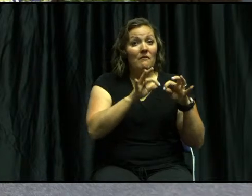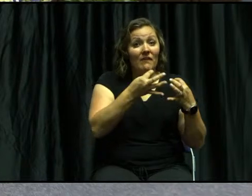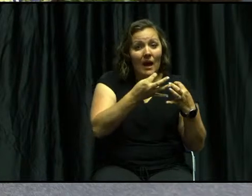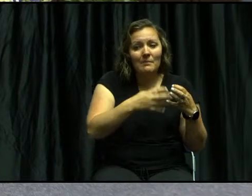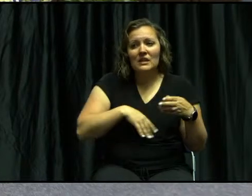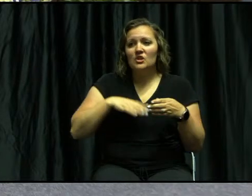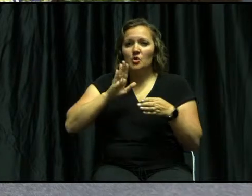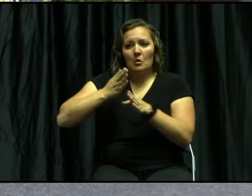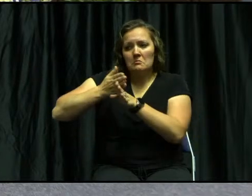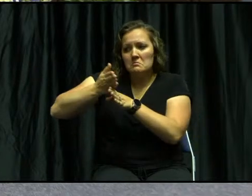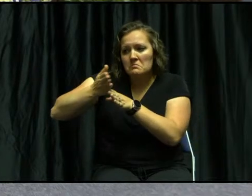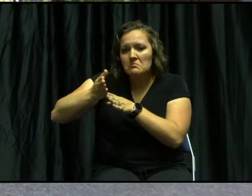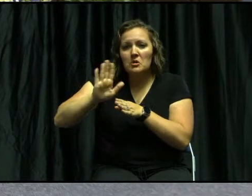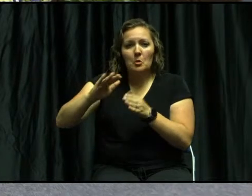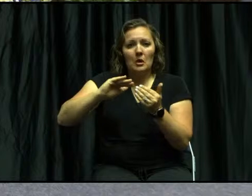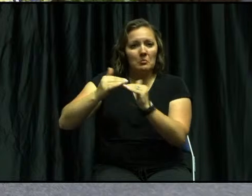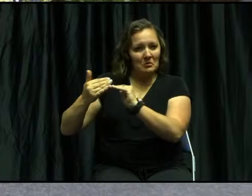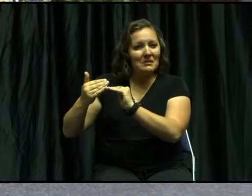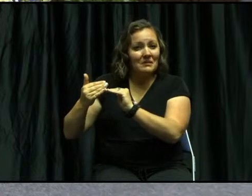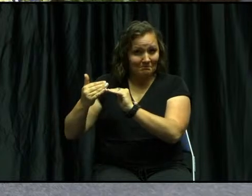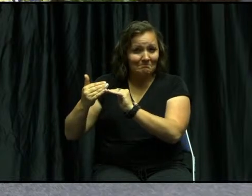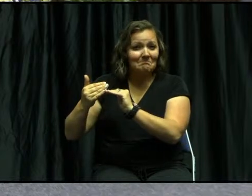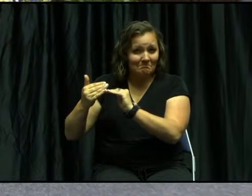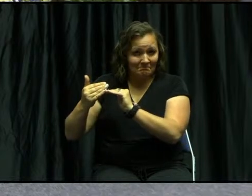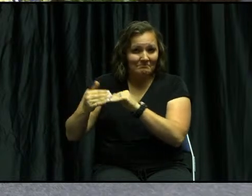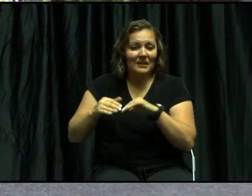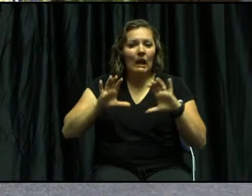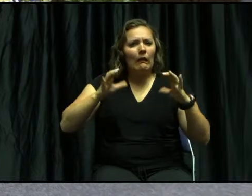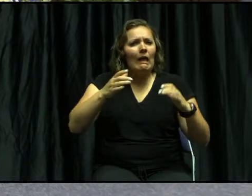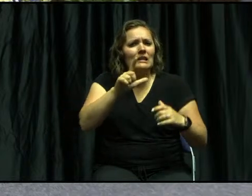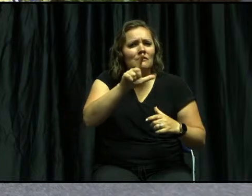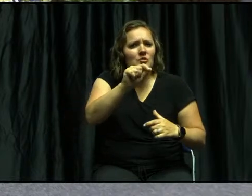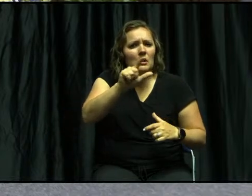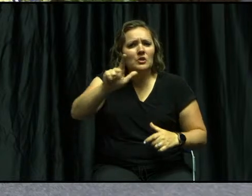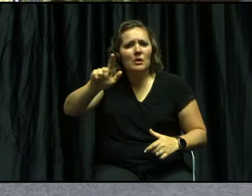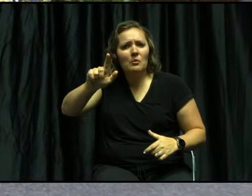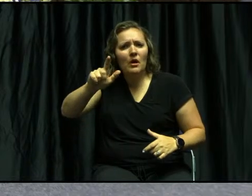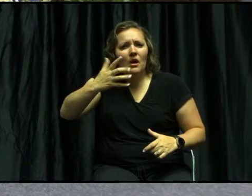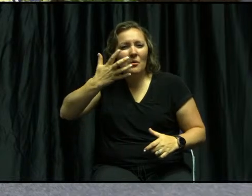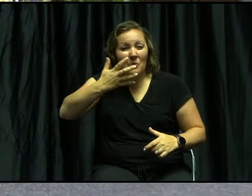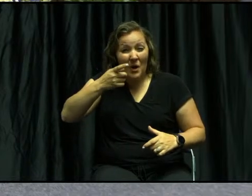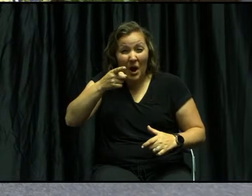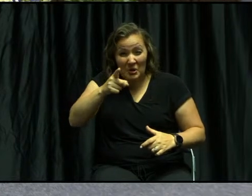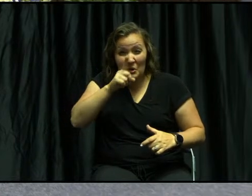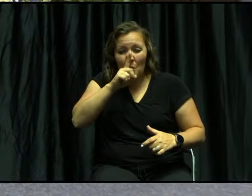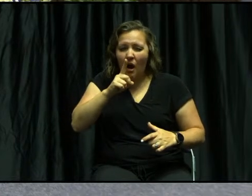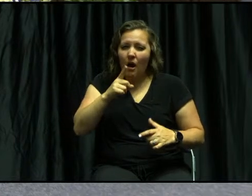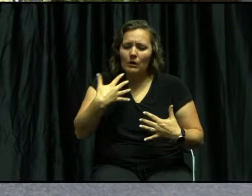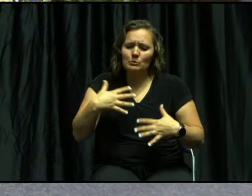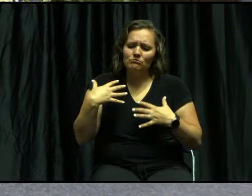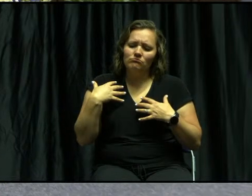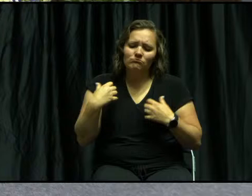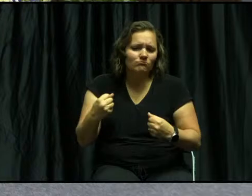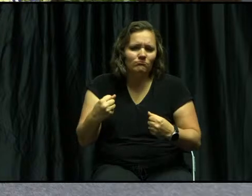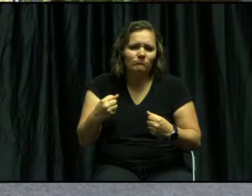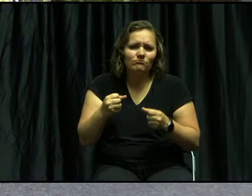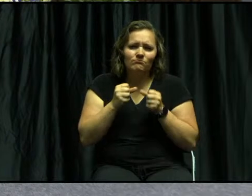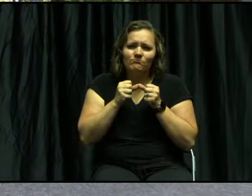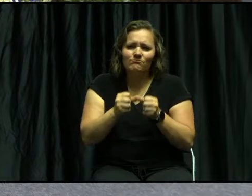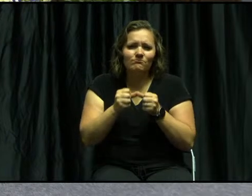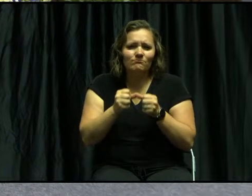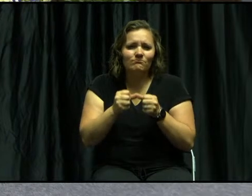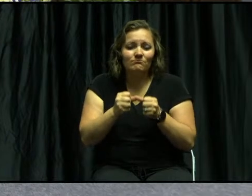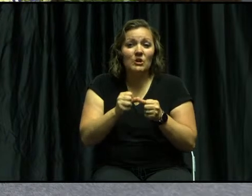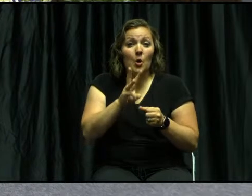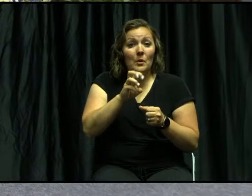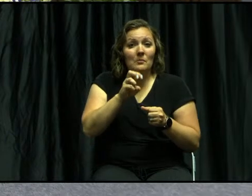your professions, and your community. Class of 2021, you are resilient. Weber State